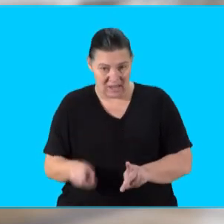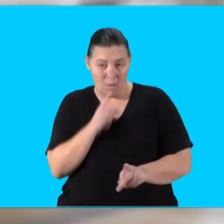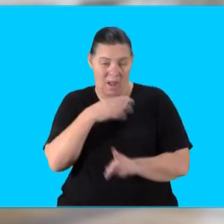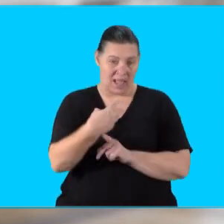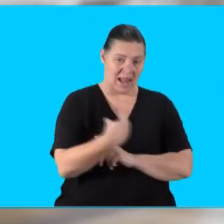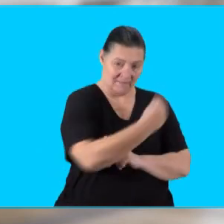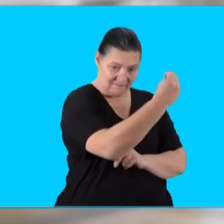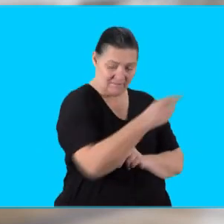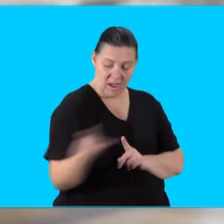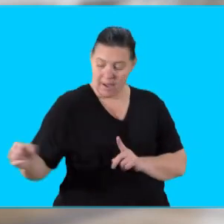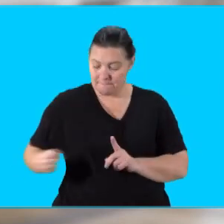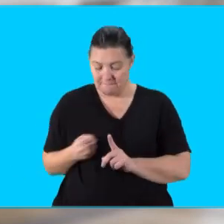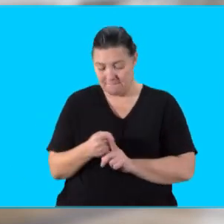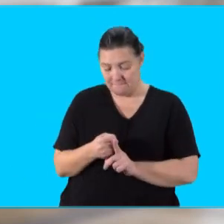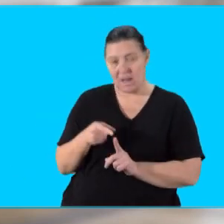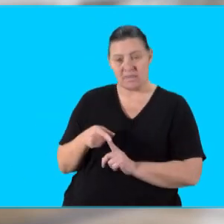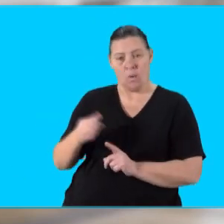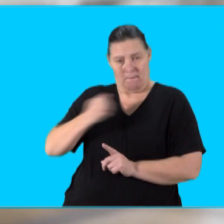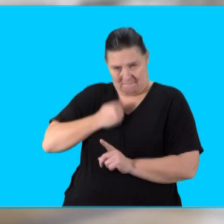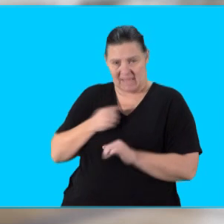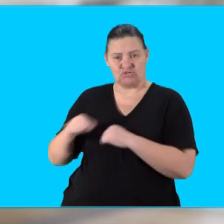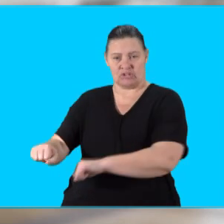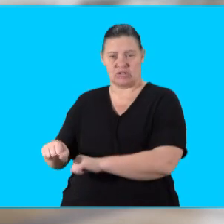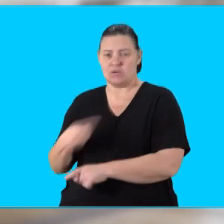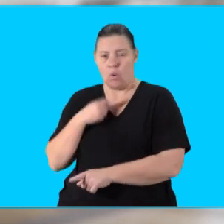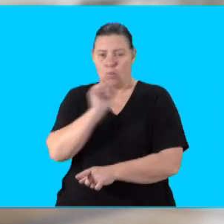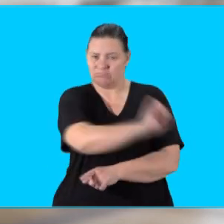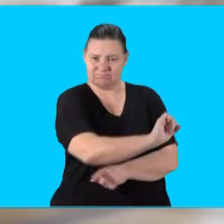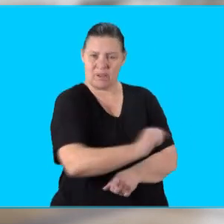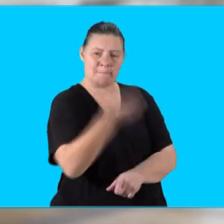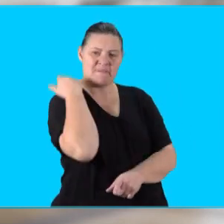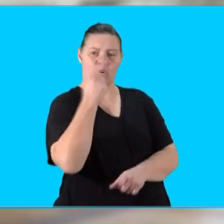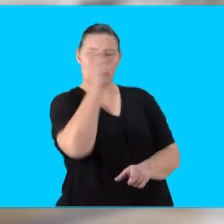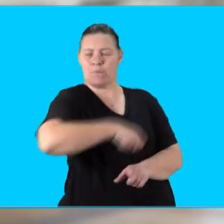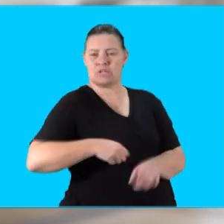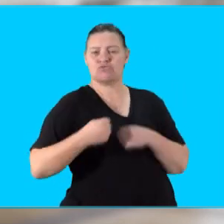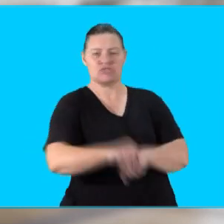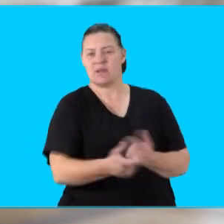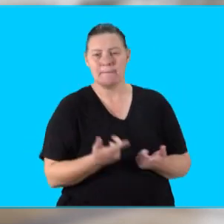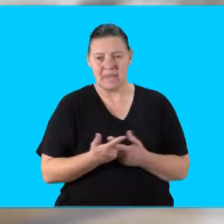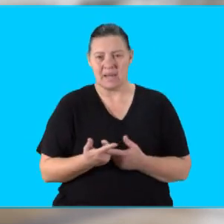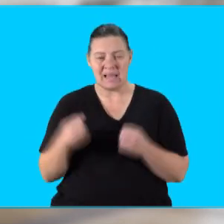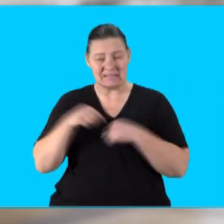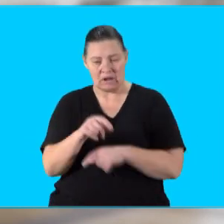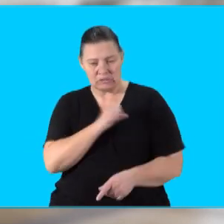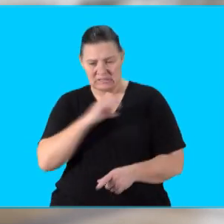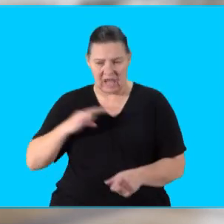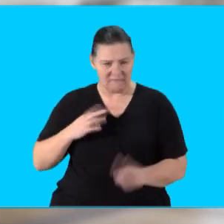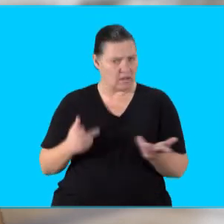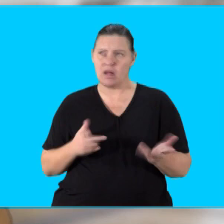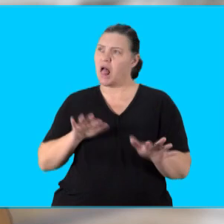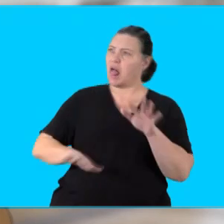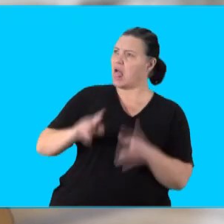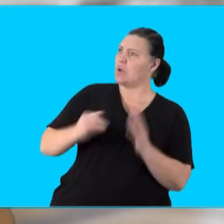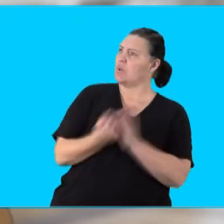leave the business is going to want to use their strategies to run the business, of which it can take time maybe for even employees to adjust to the